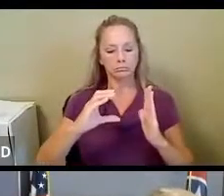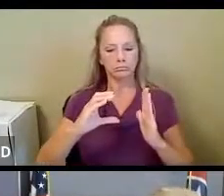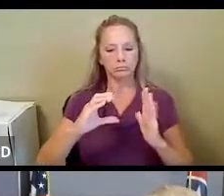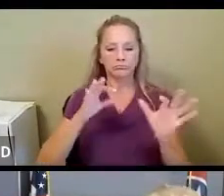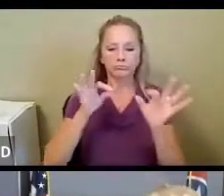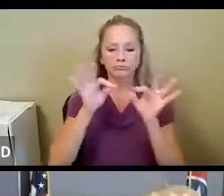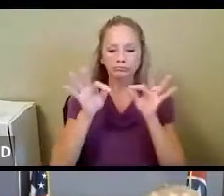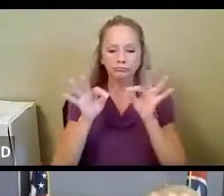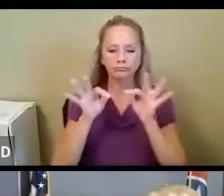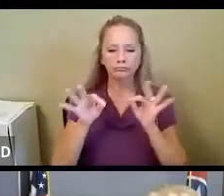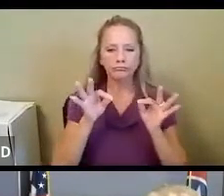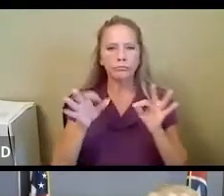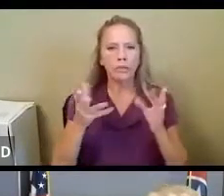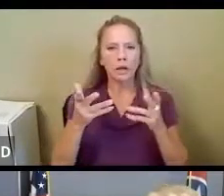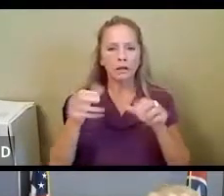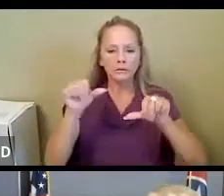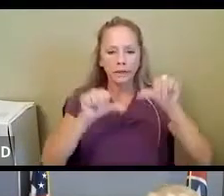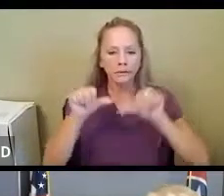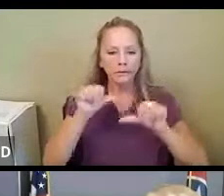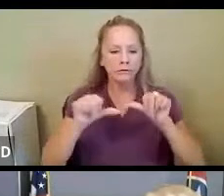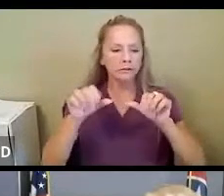basis that